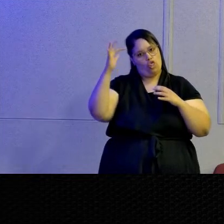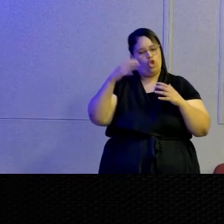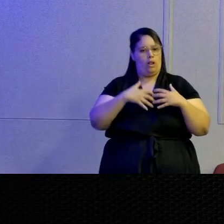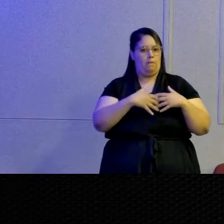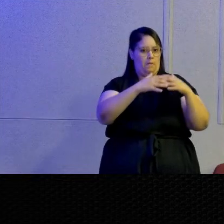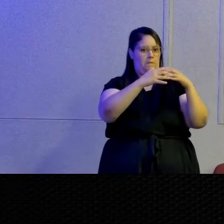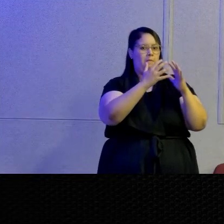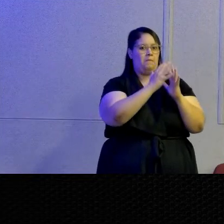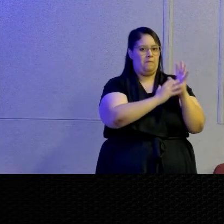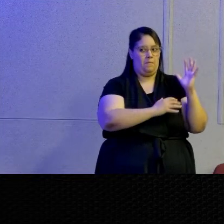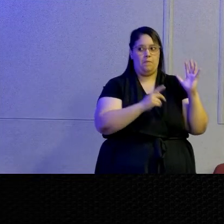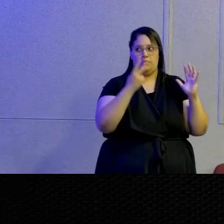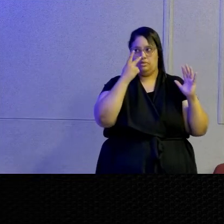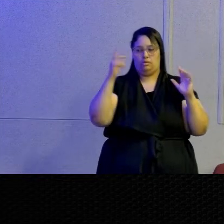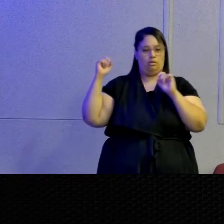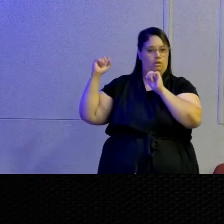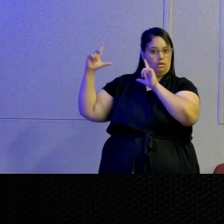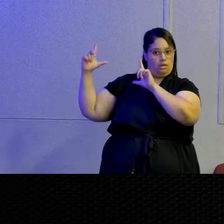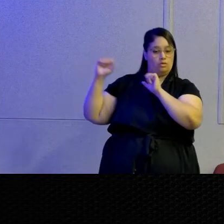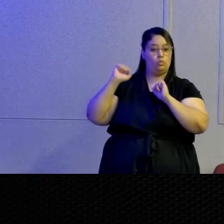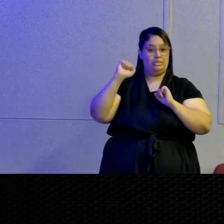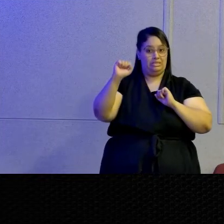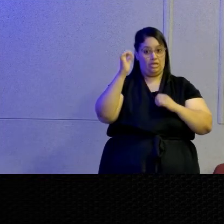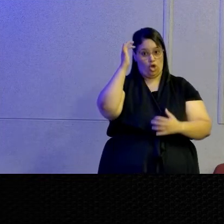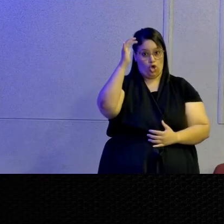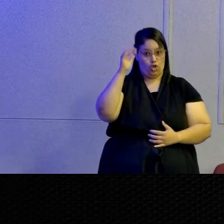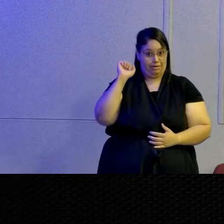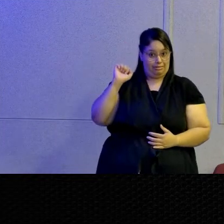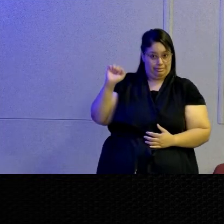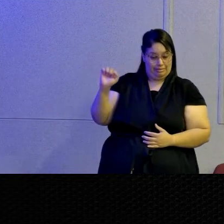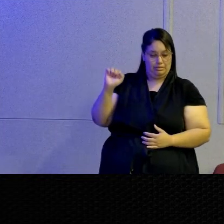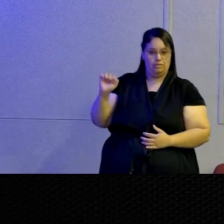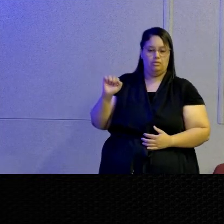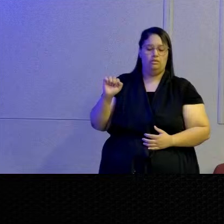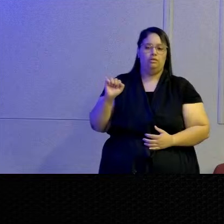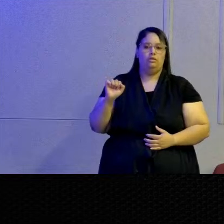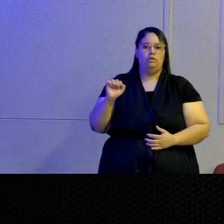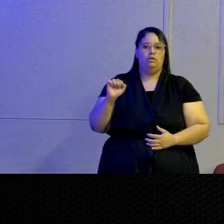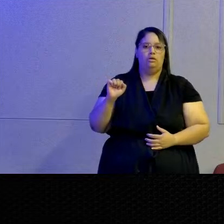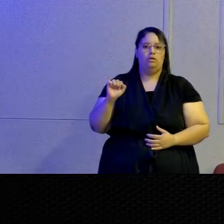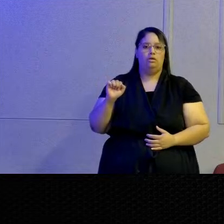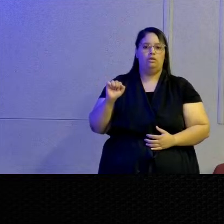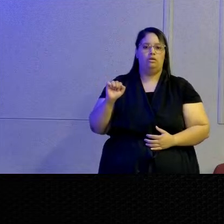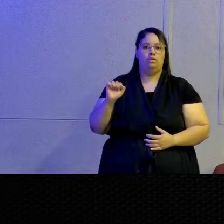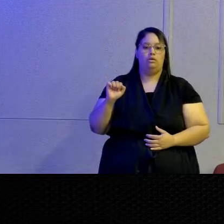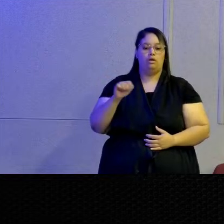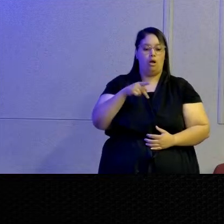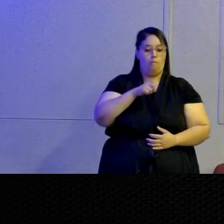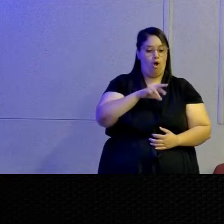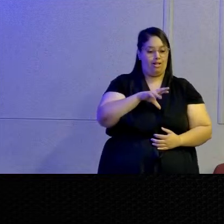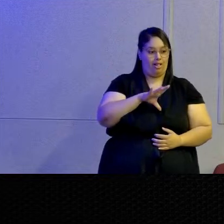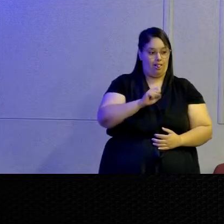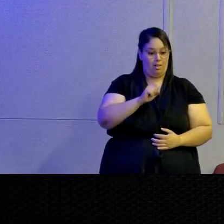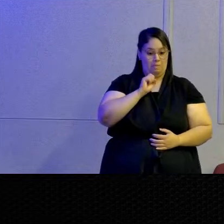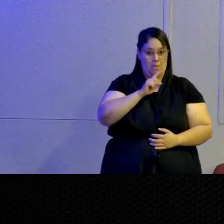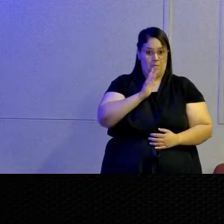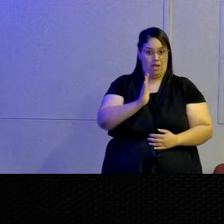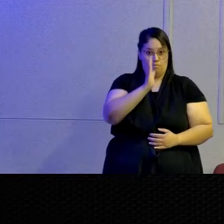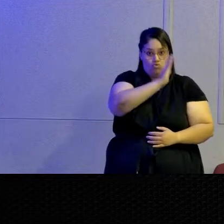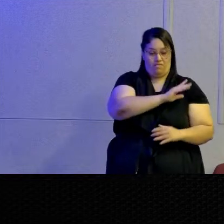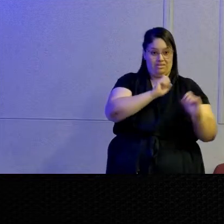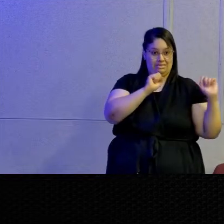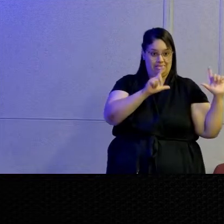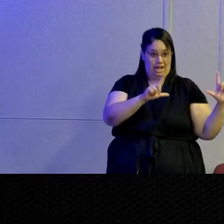blackboard behind him. And according to his theory, there had to be, in addition to the particles on the previous slide,